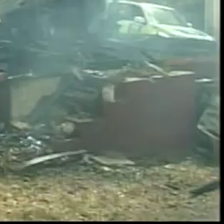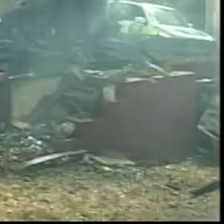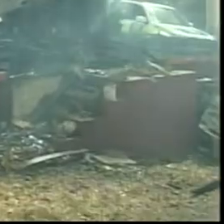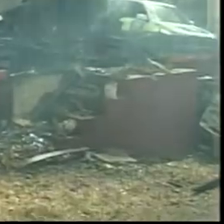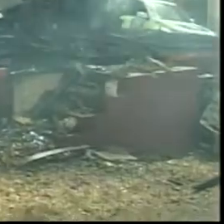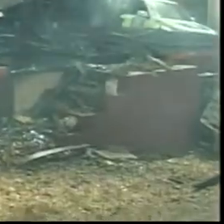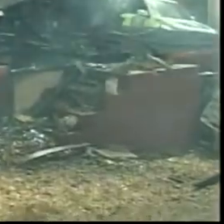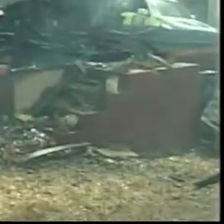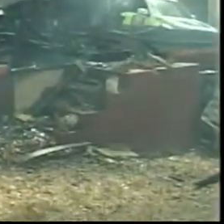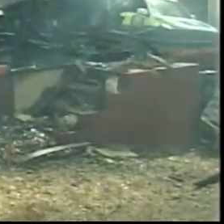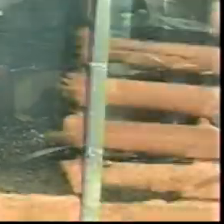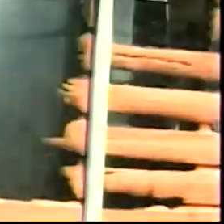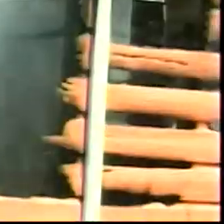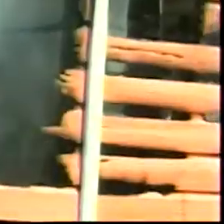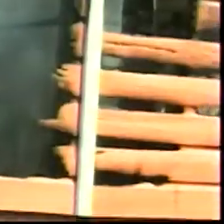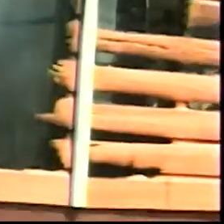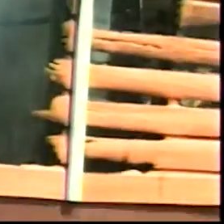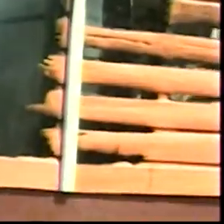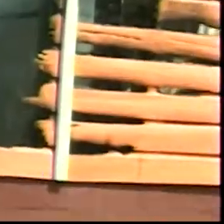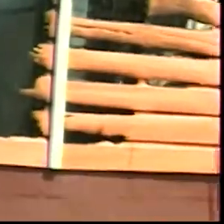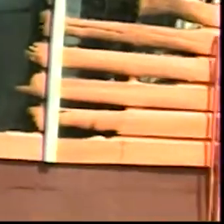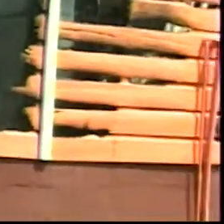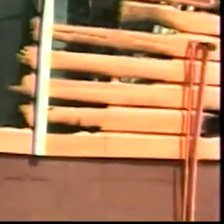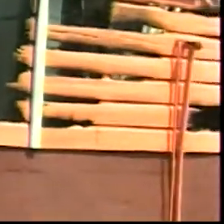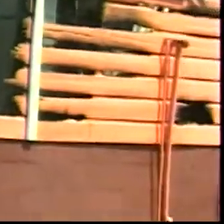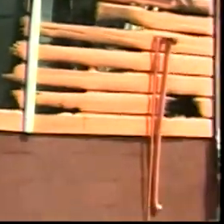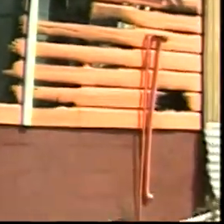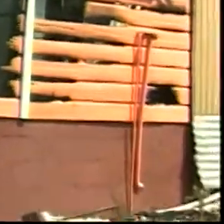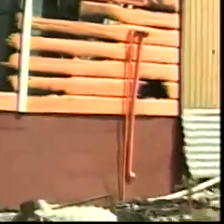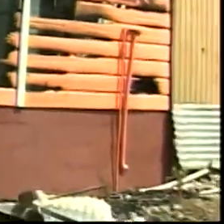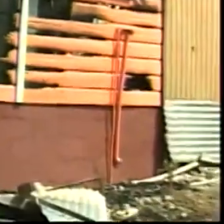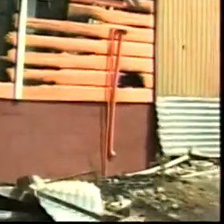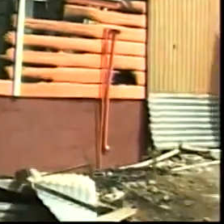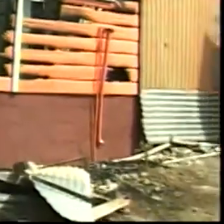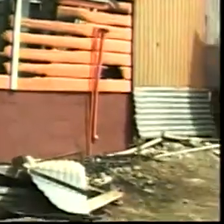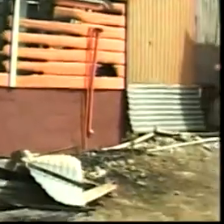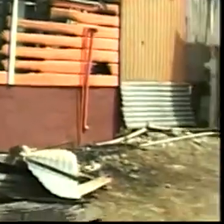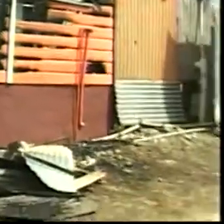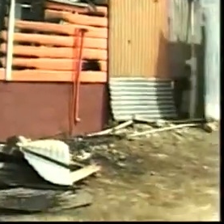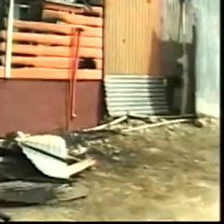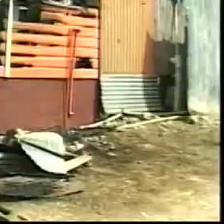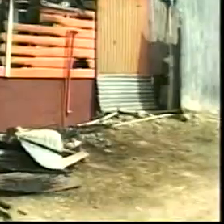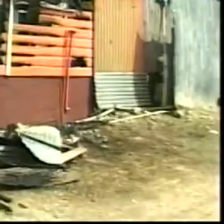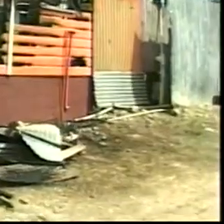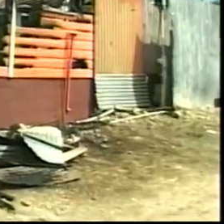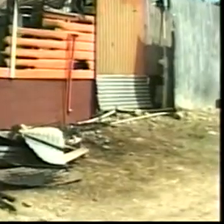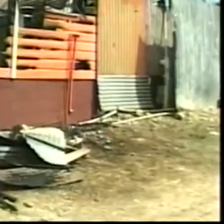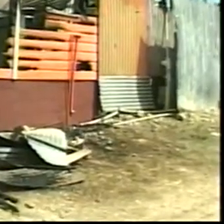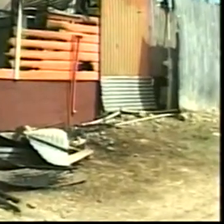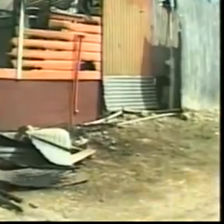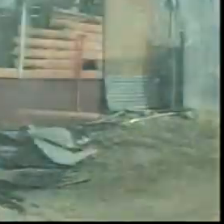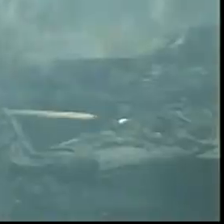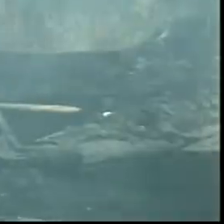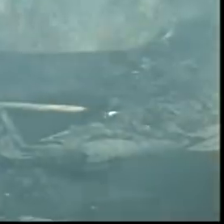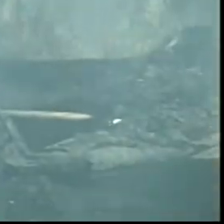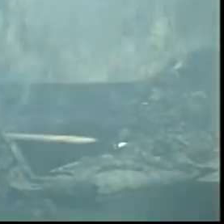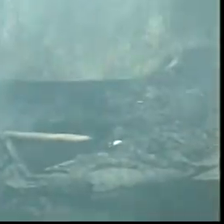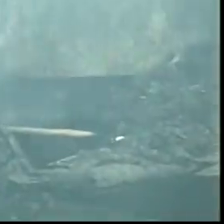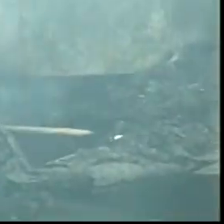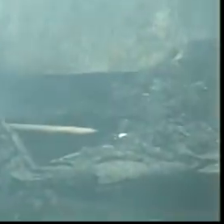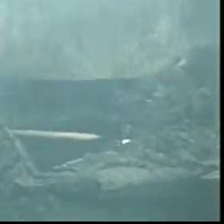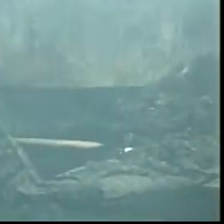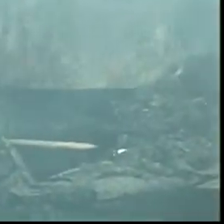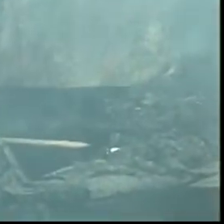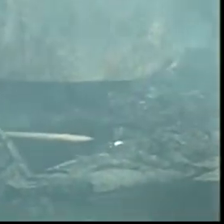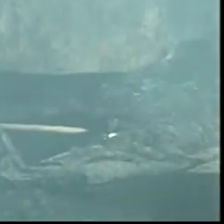sheets, the telltale signs of what occurred. 2 fire tenders and 6 officers under the command of Station Officer Gordon Boxall